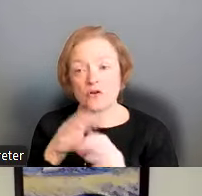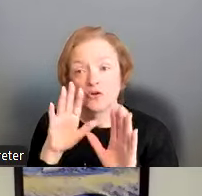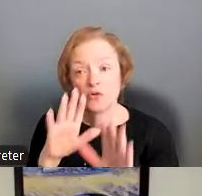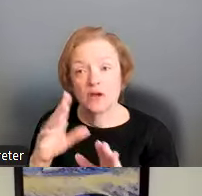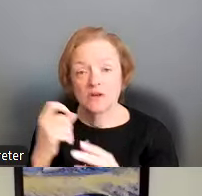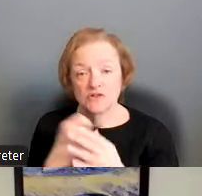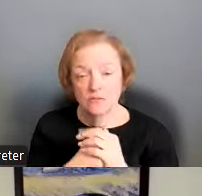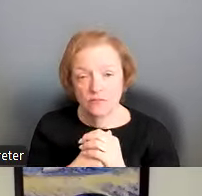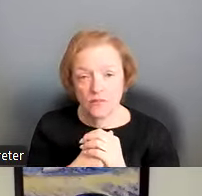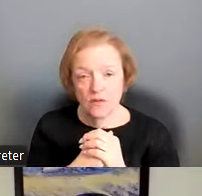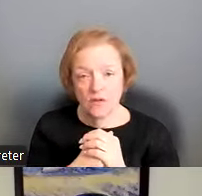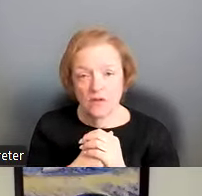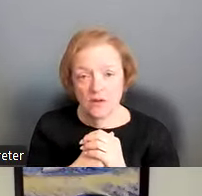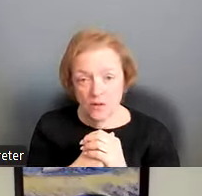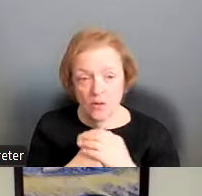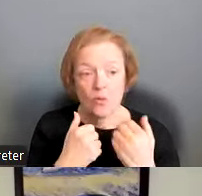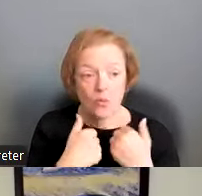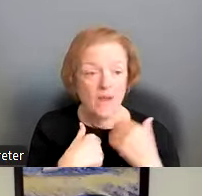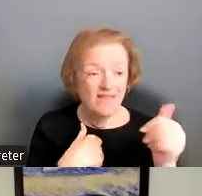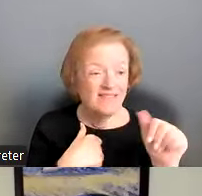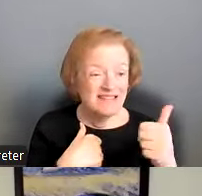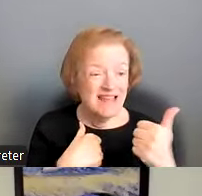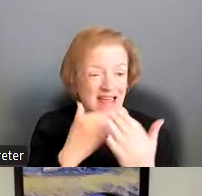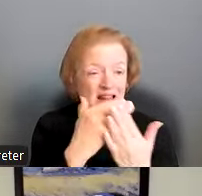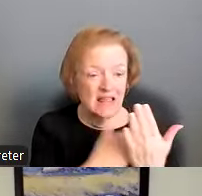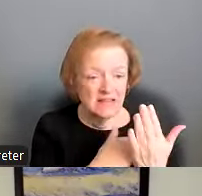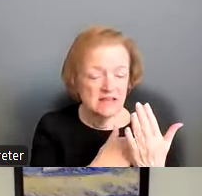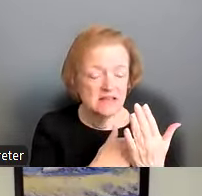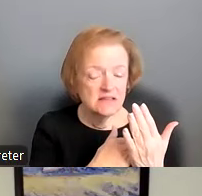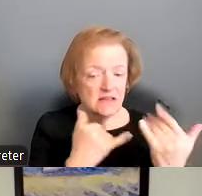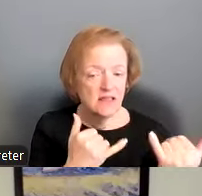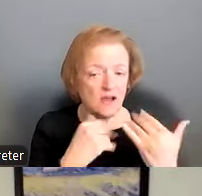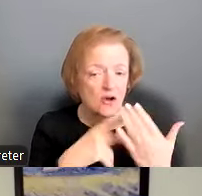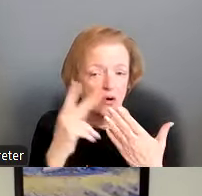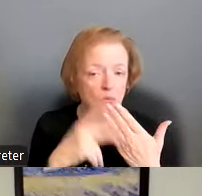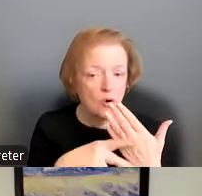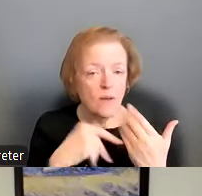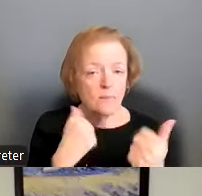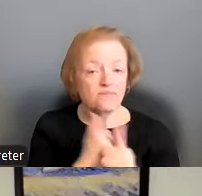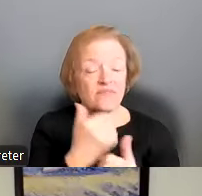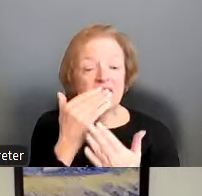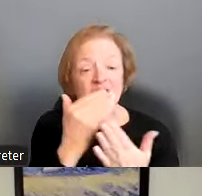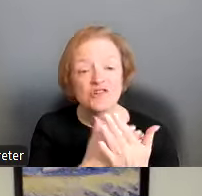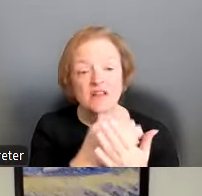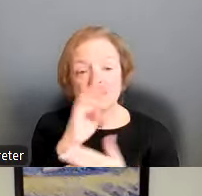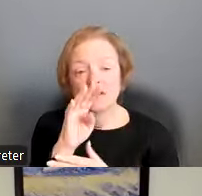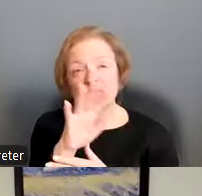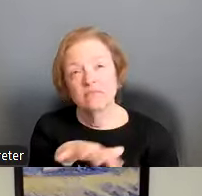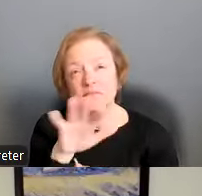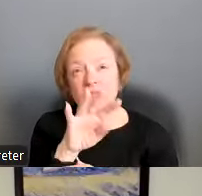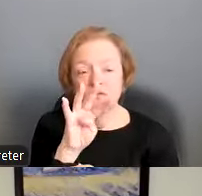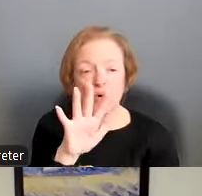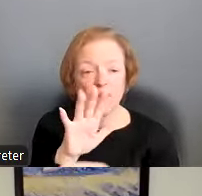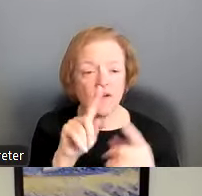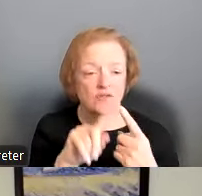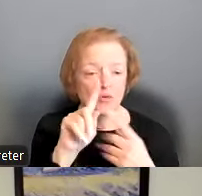we have 10 lessons in our current program. Each lesson is roughly 45 minutes to an hour. A lot of